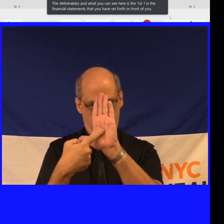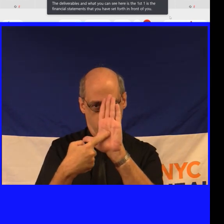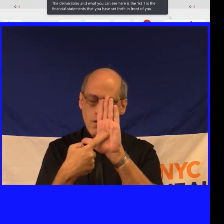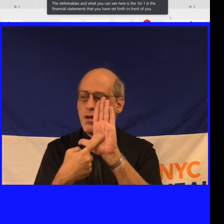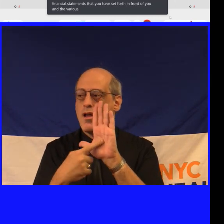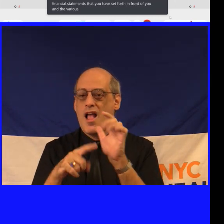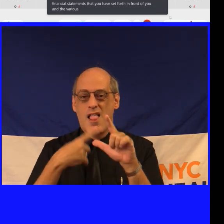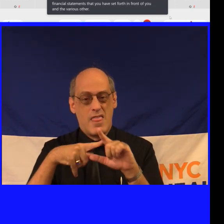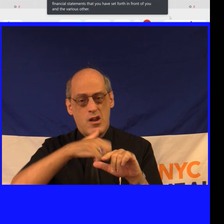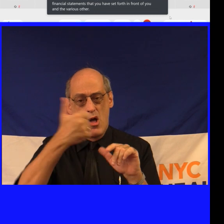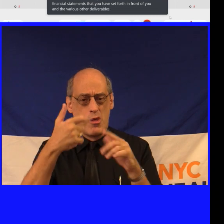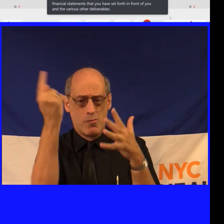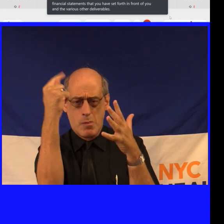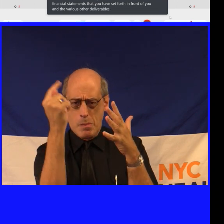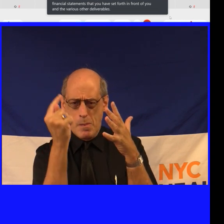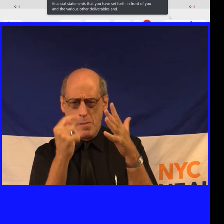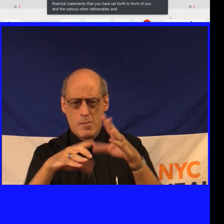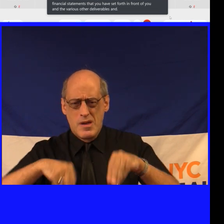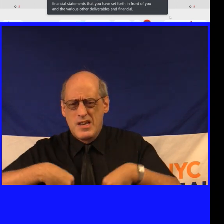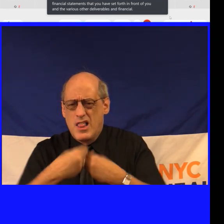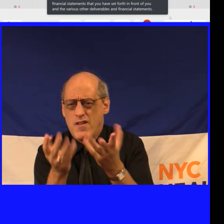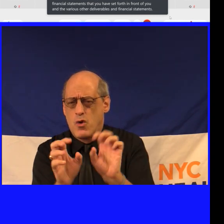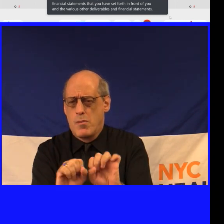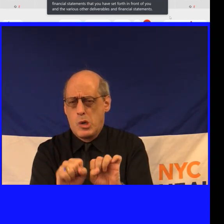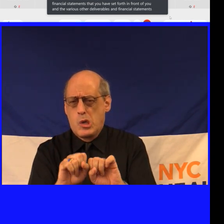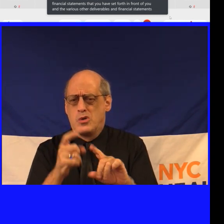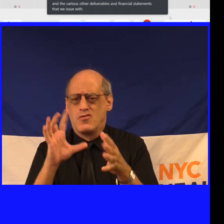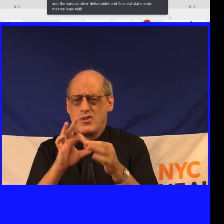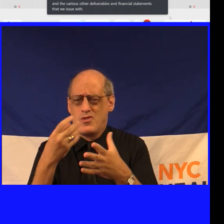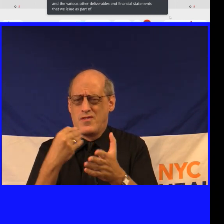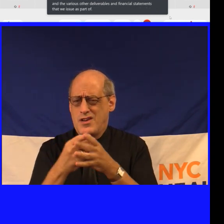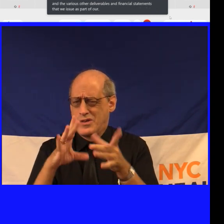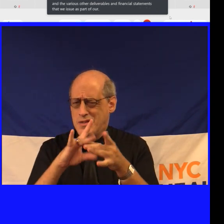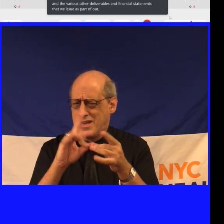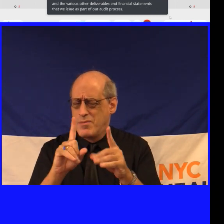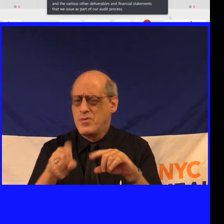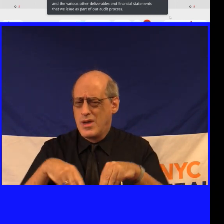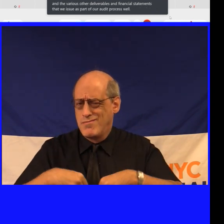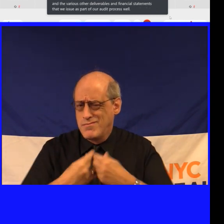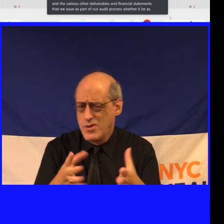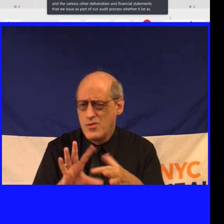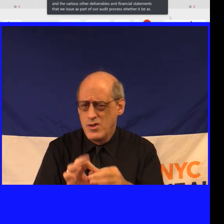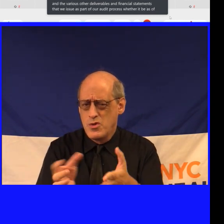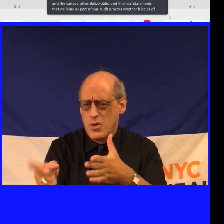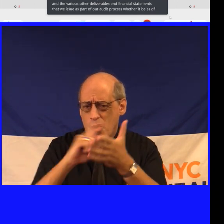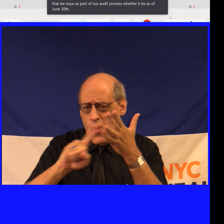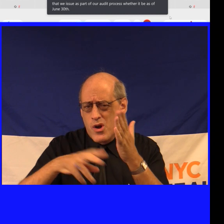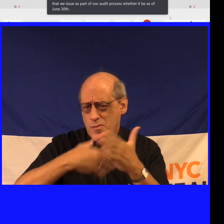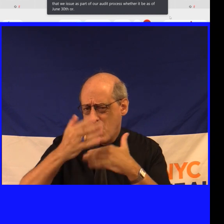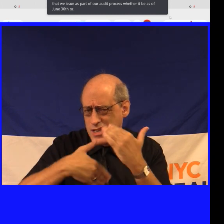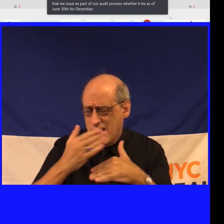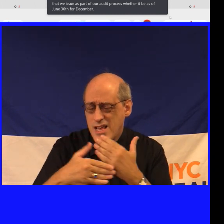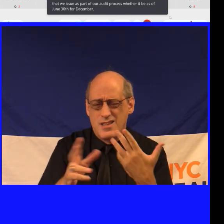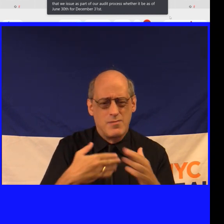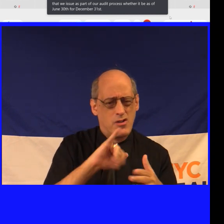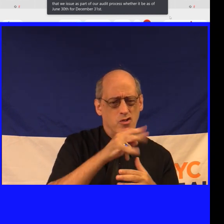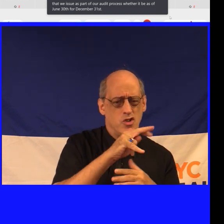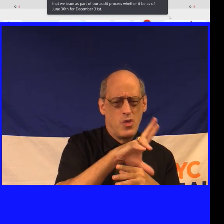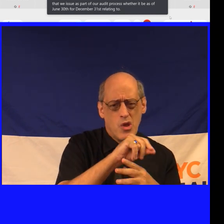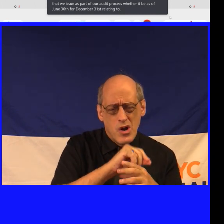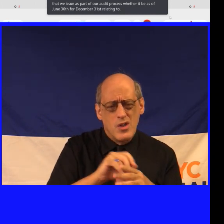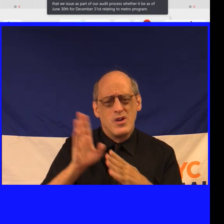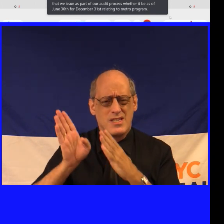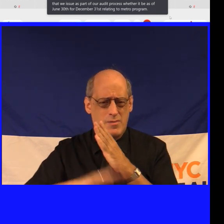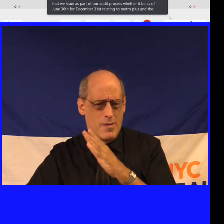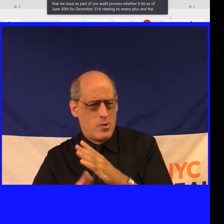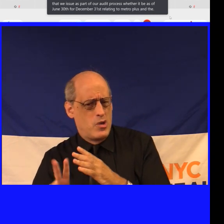various other deliverables and financial statements that we issue as part of our audit process, whether it be as of June 30th or December 31st relating to Metro